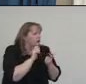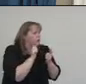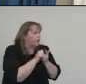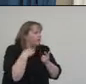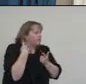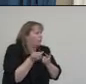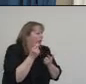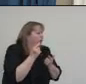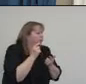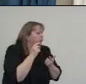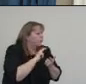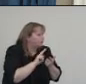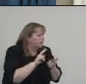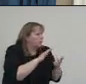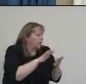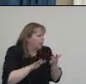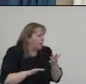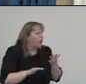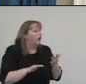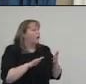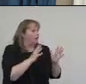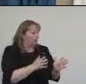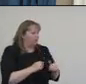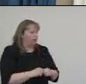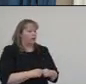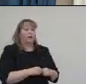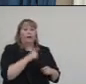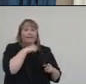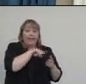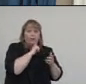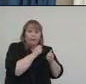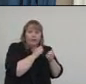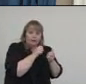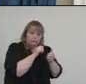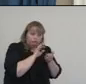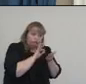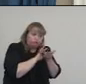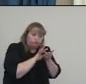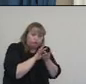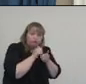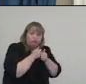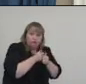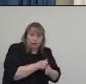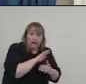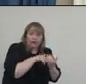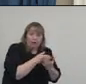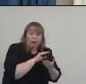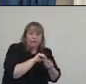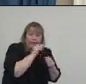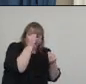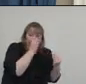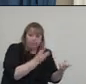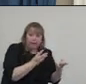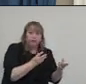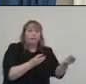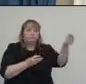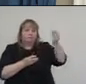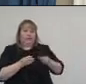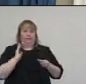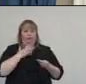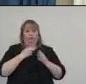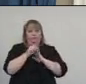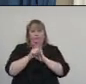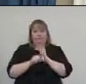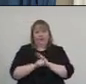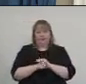protect vulnerable populations. Outbreaks minimized in special settings like health facilities and nursing homes. This